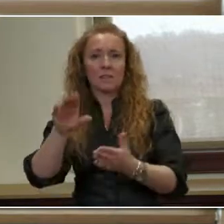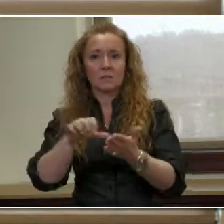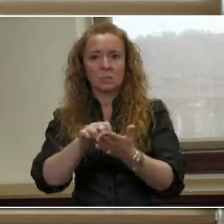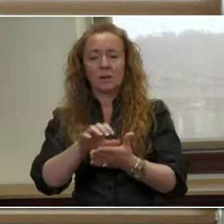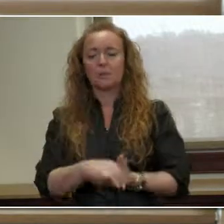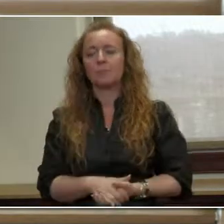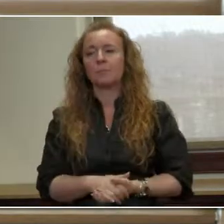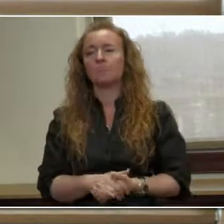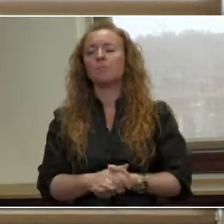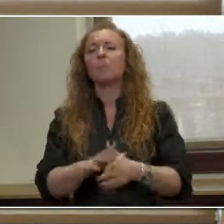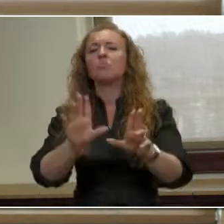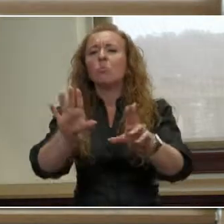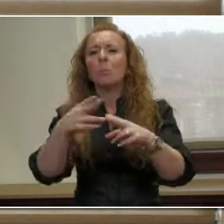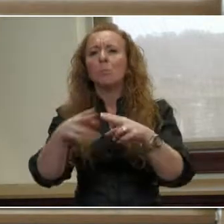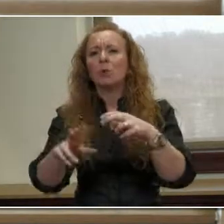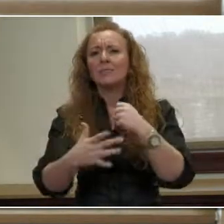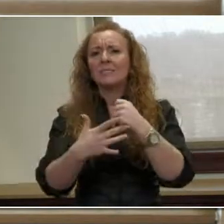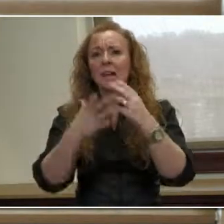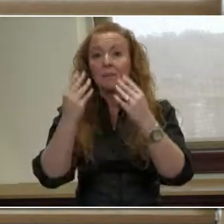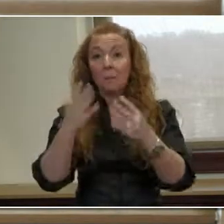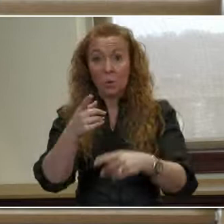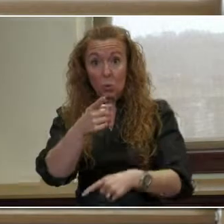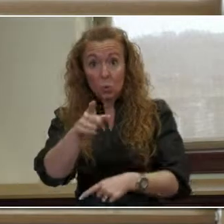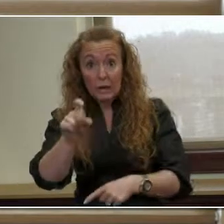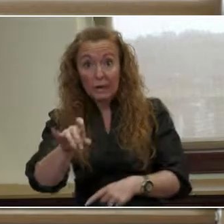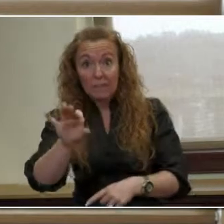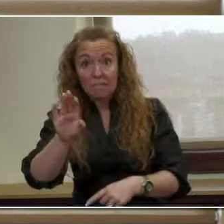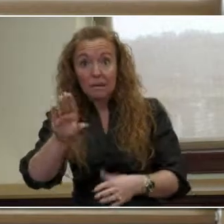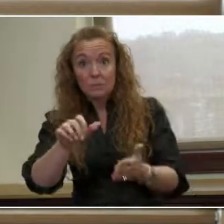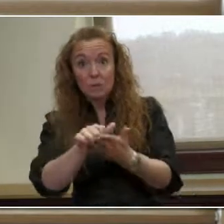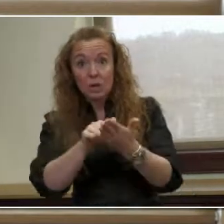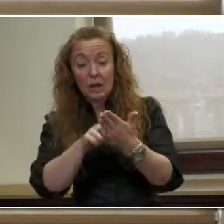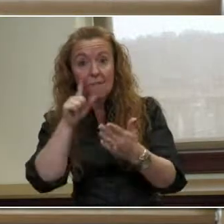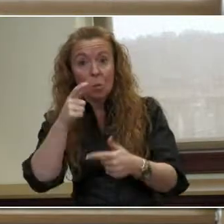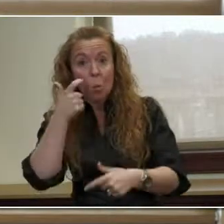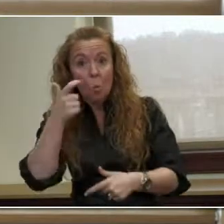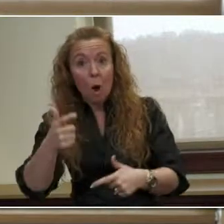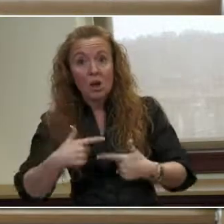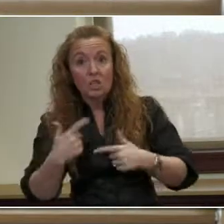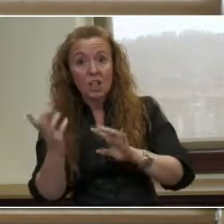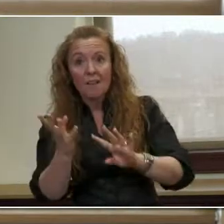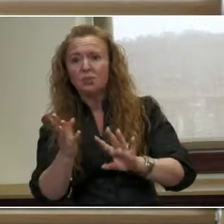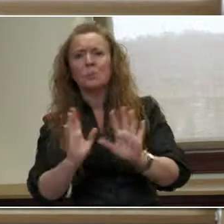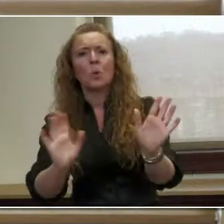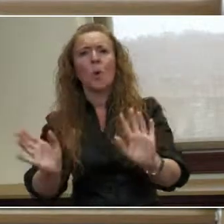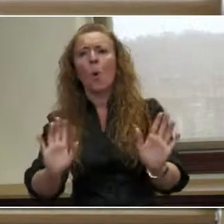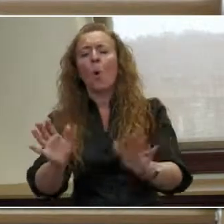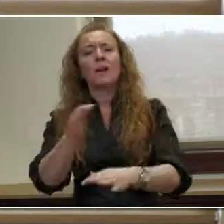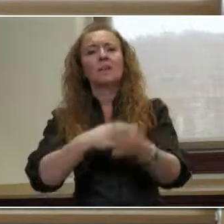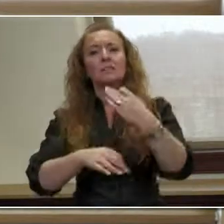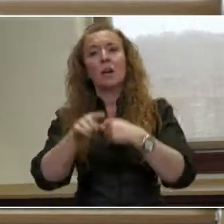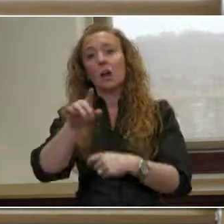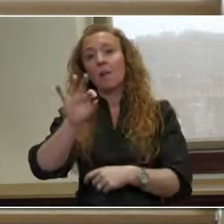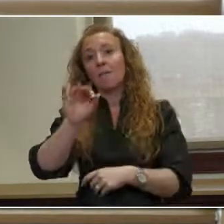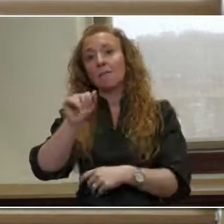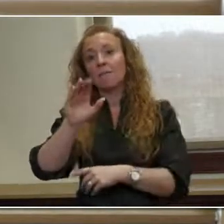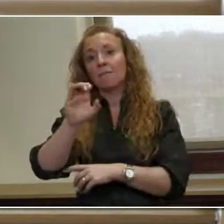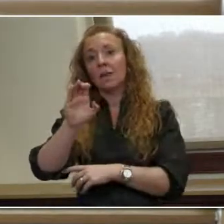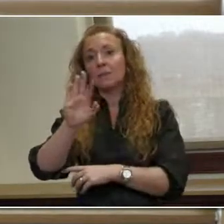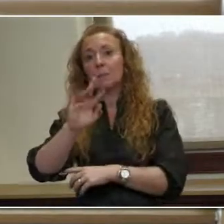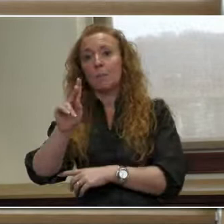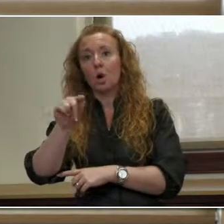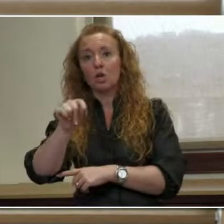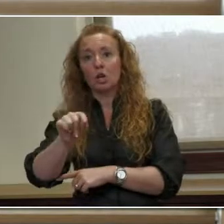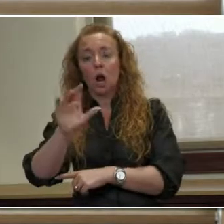On a quick tech note, you do not need a Facebook account to watch the live stream. Just go to facebook.com on the